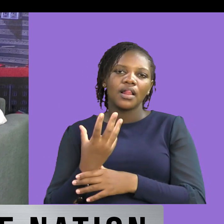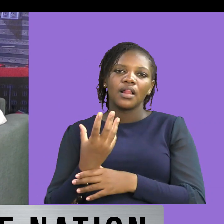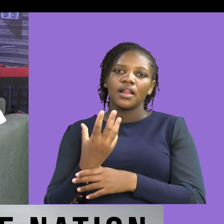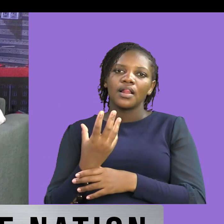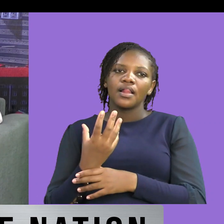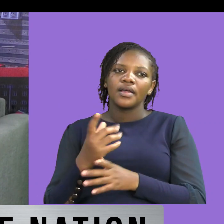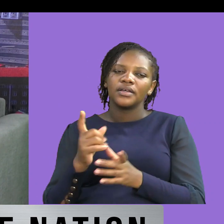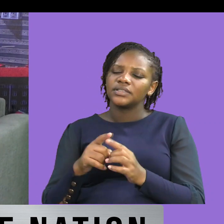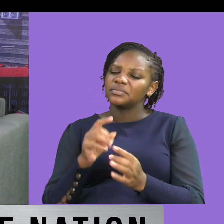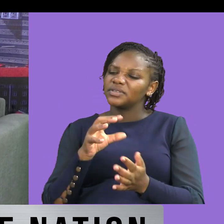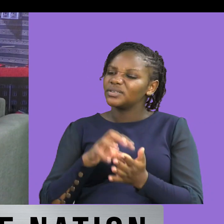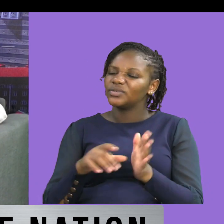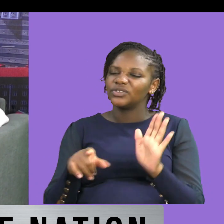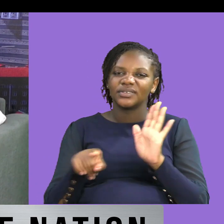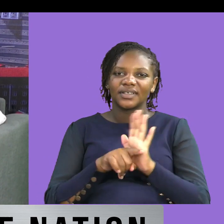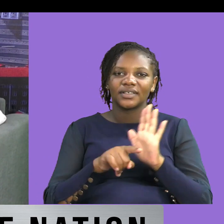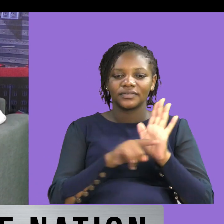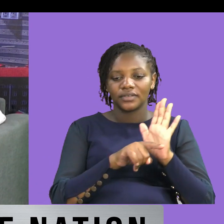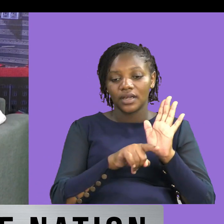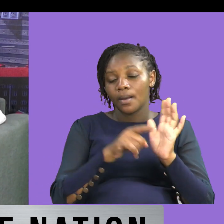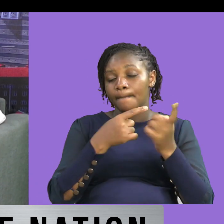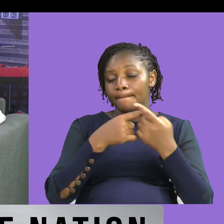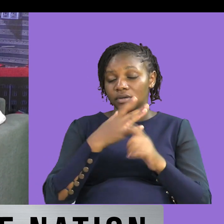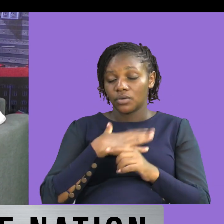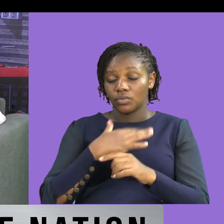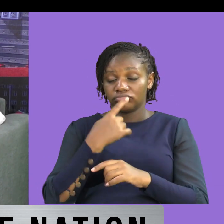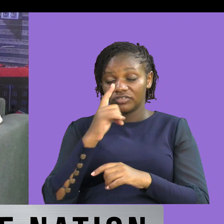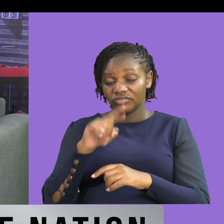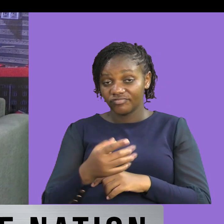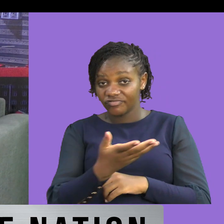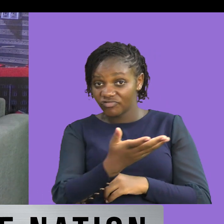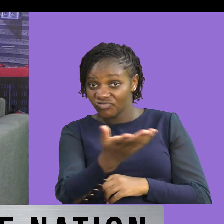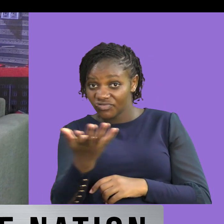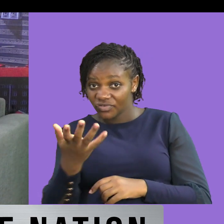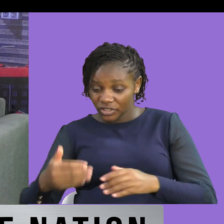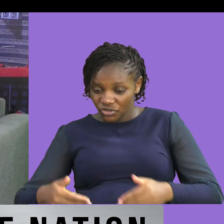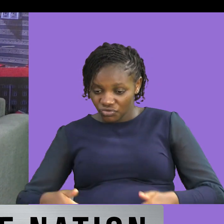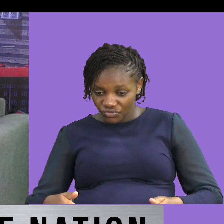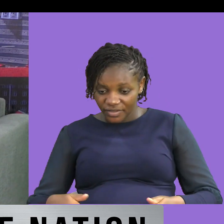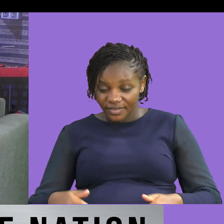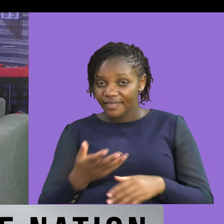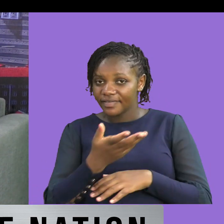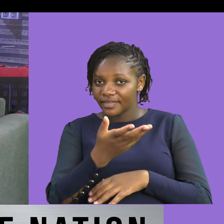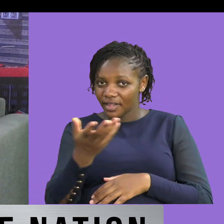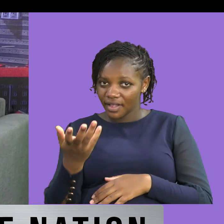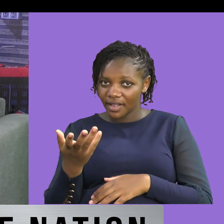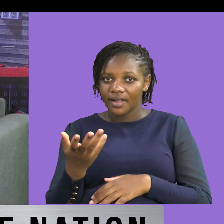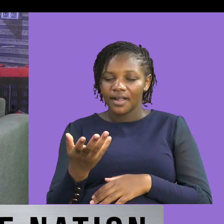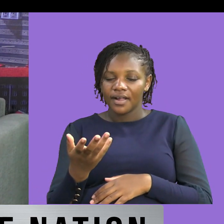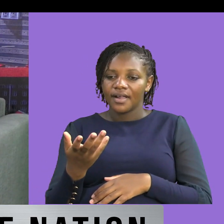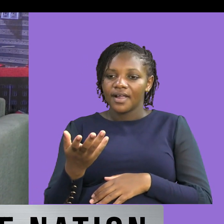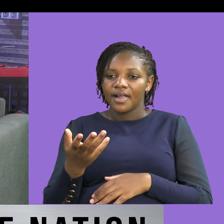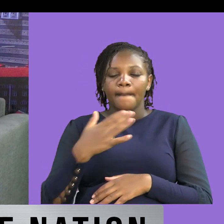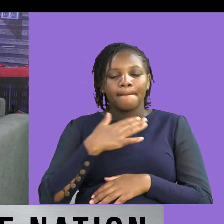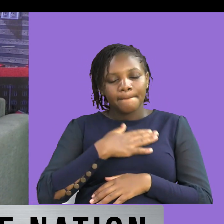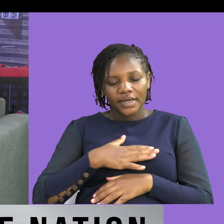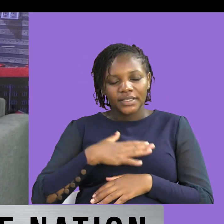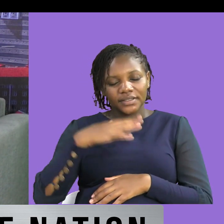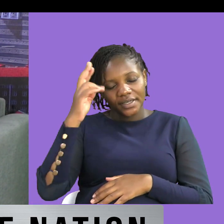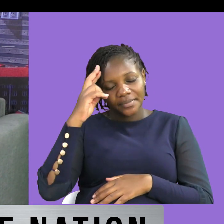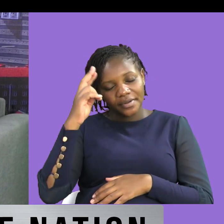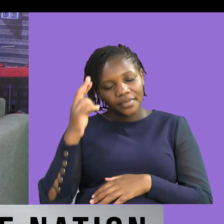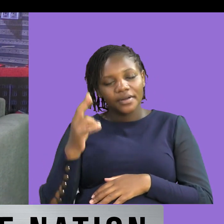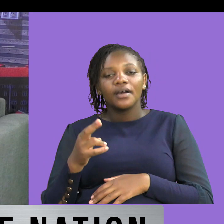into situations. And the one thing I wanted to say, Jonah, those young people, it is the political parties that have resources that are supposed to